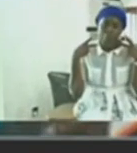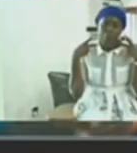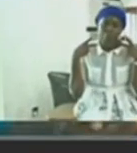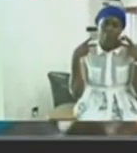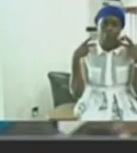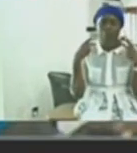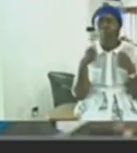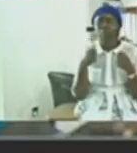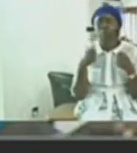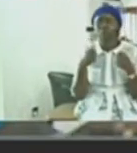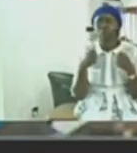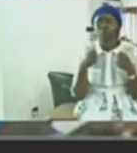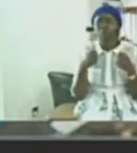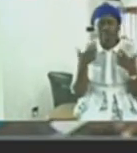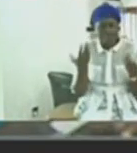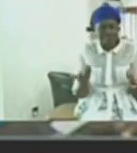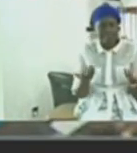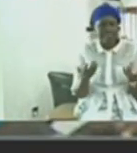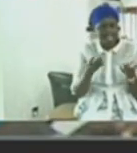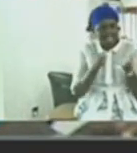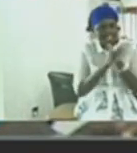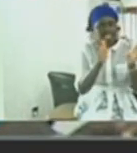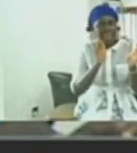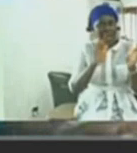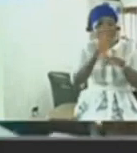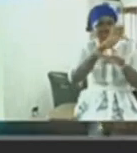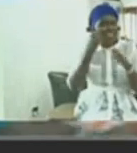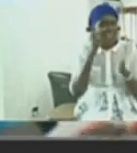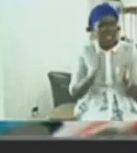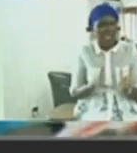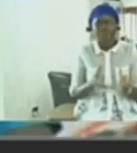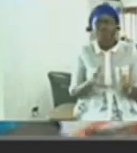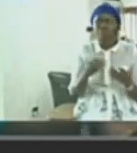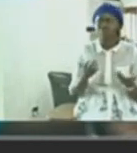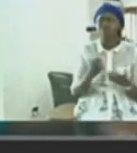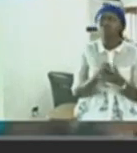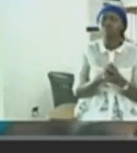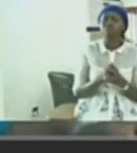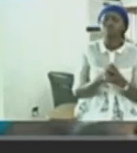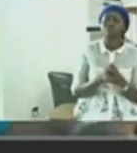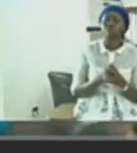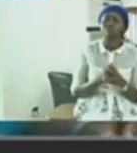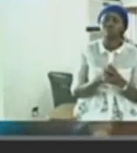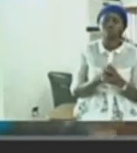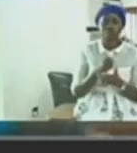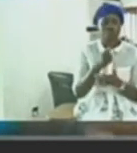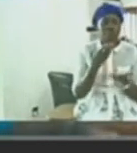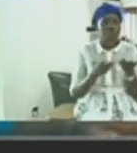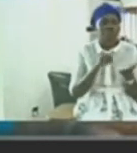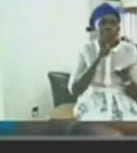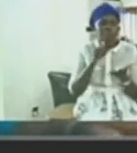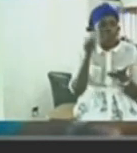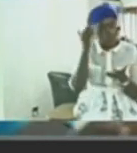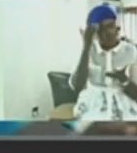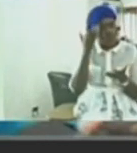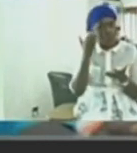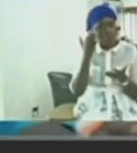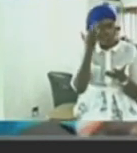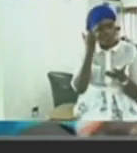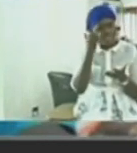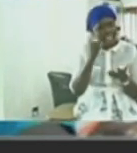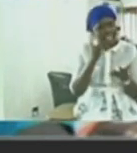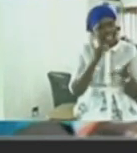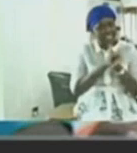age of 40 to drop every other title and maintain the title of a pastor. He went ahead to add that he has never for once supported